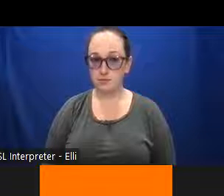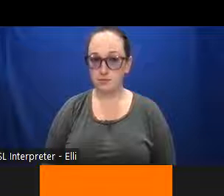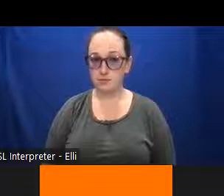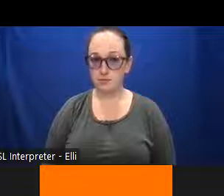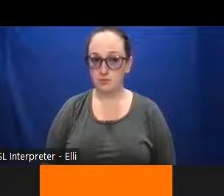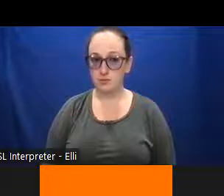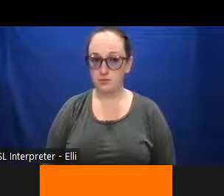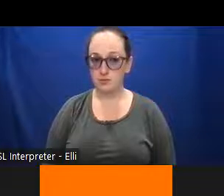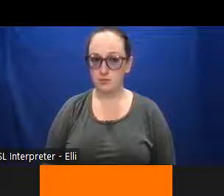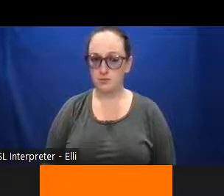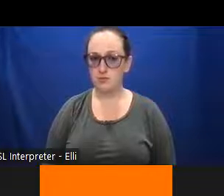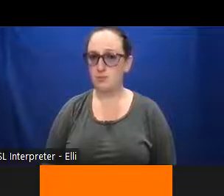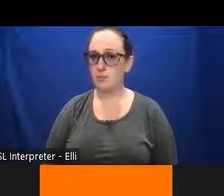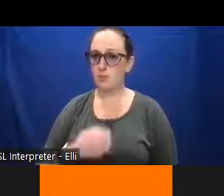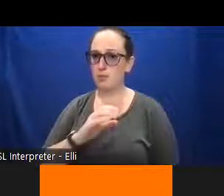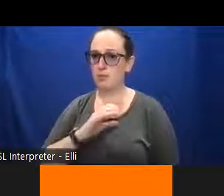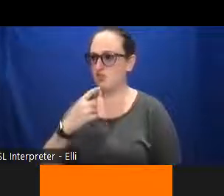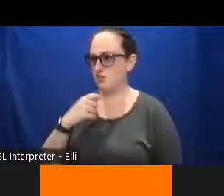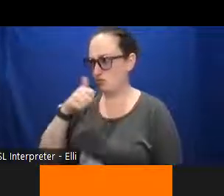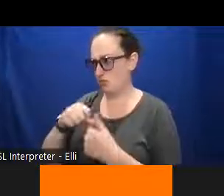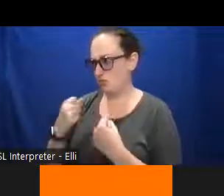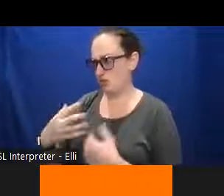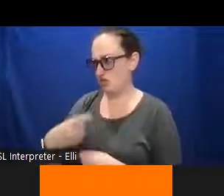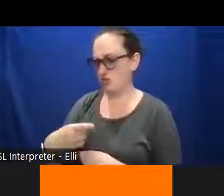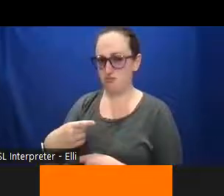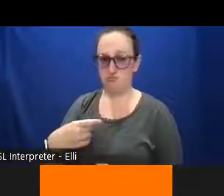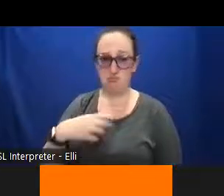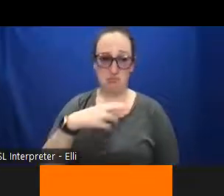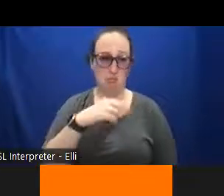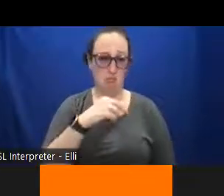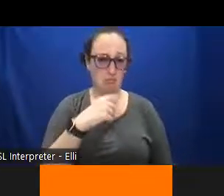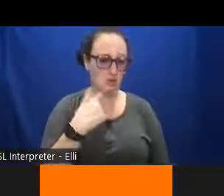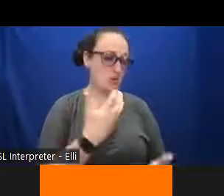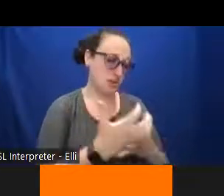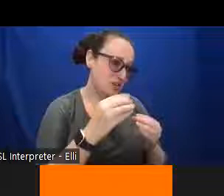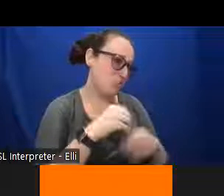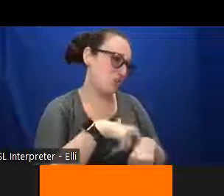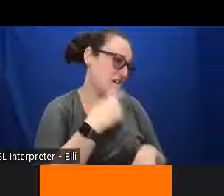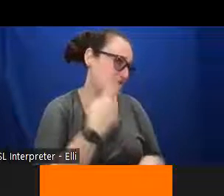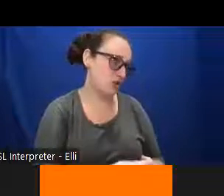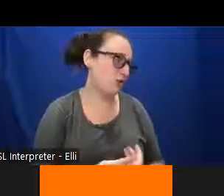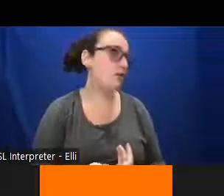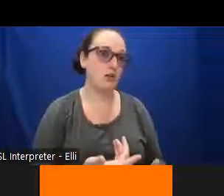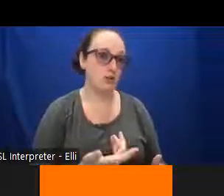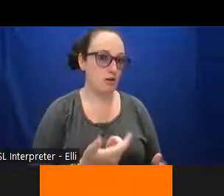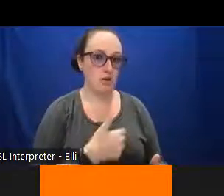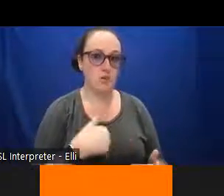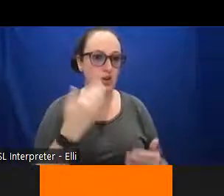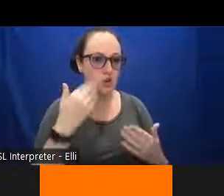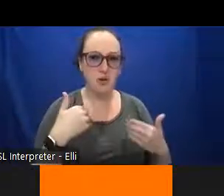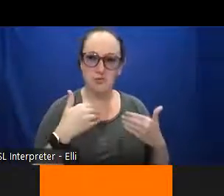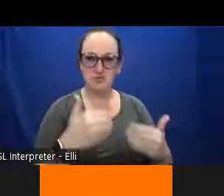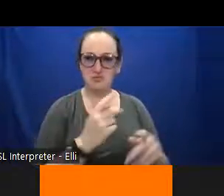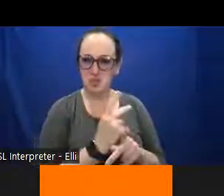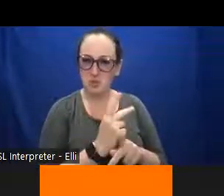She didn't remember much, did she? I know. And now we've got to waste more time on a daft lecture. We know how to deal with victims. We've had years of